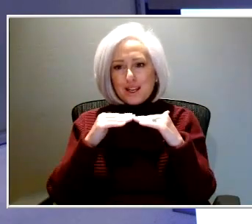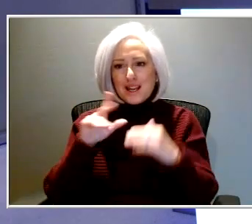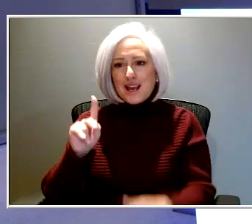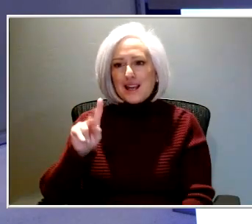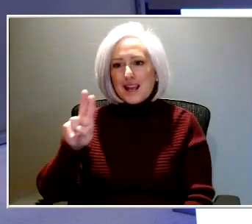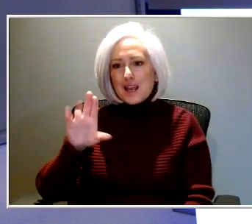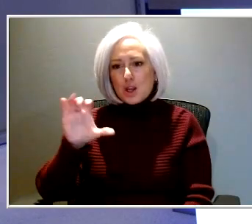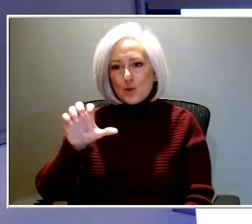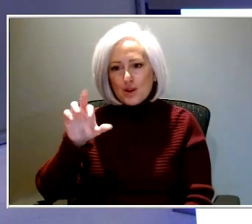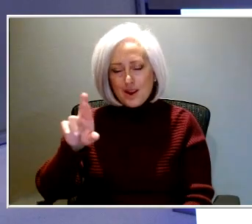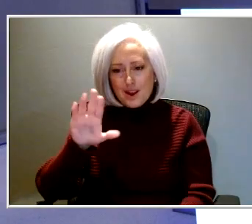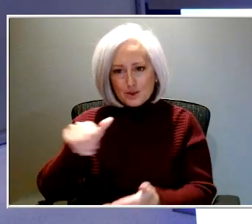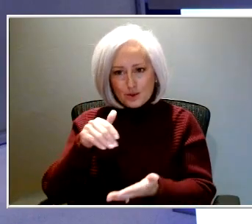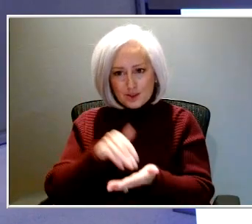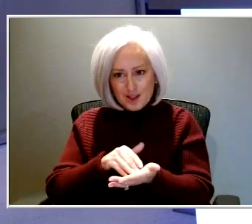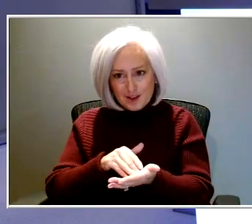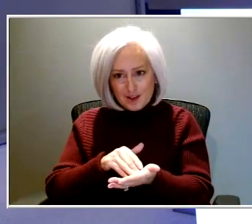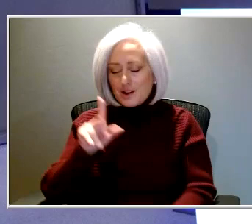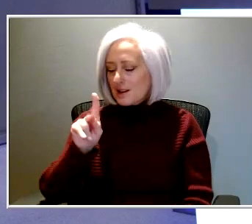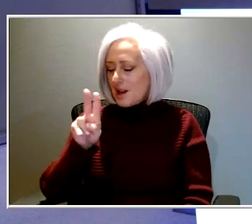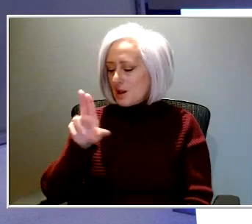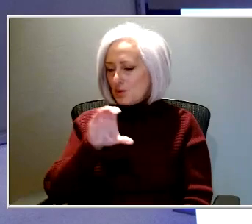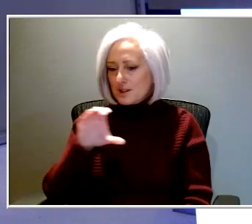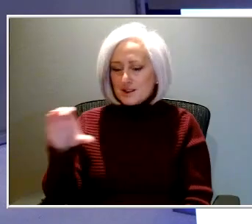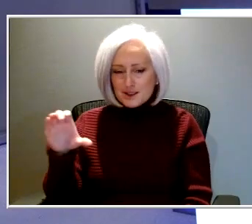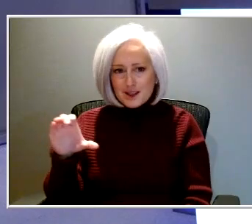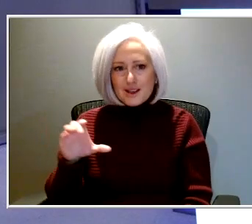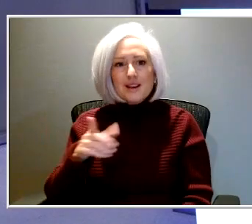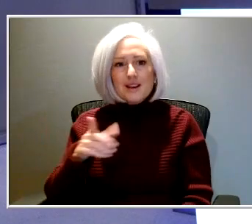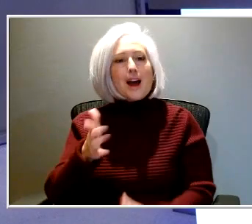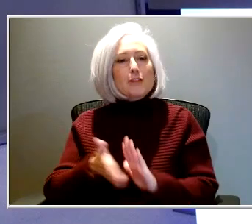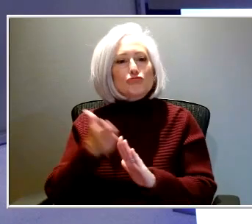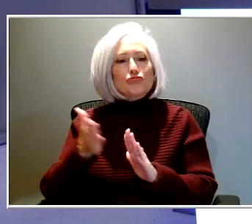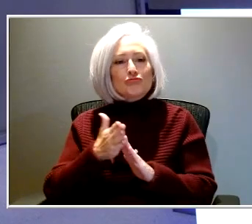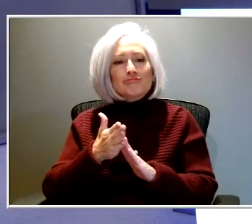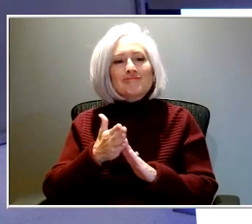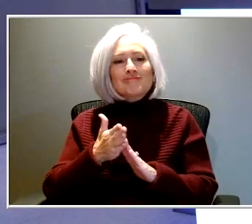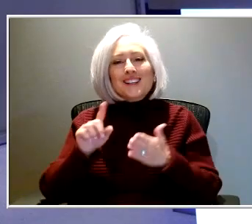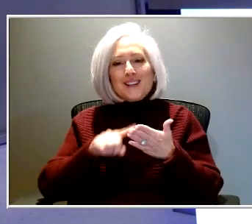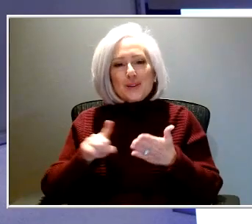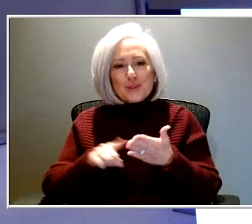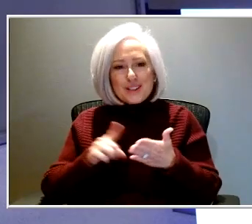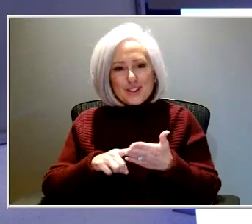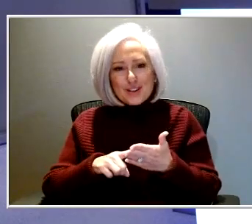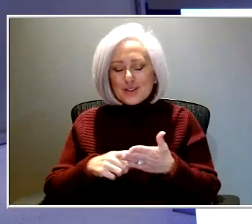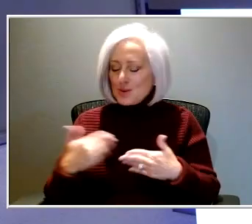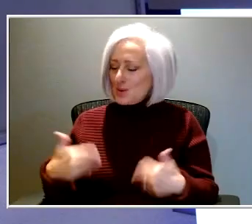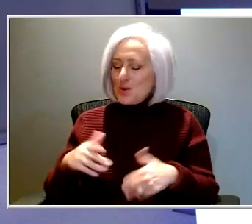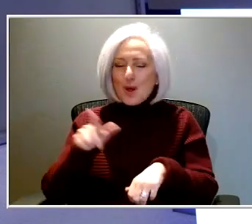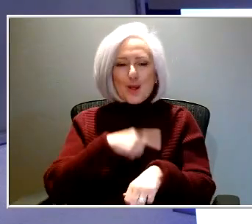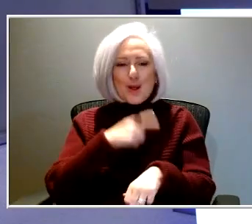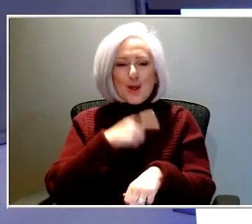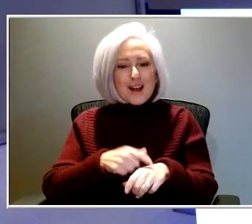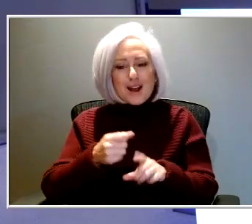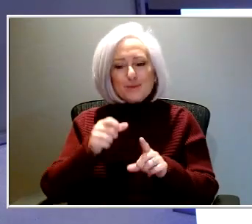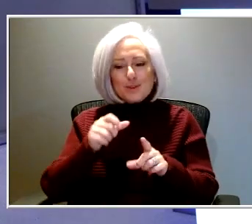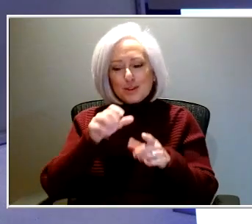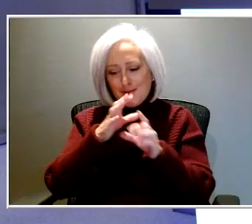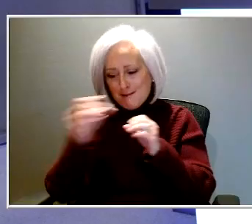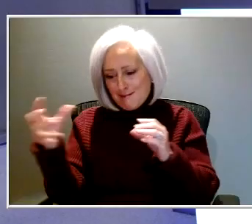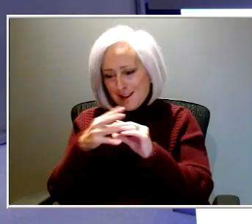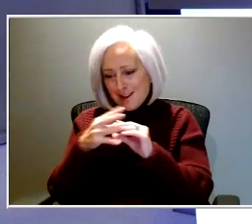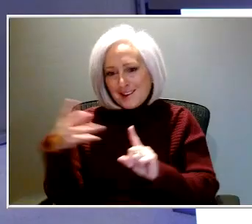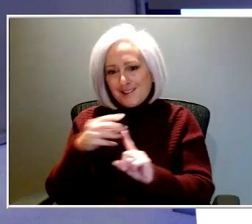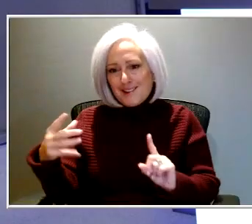his own research lab at KU Med Center. Good morning. Hey. It always takes a while to get through all of your titles, Dr. I apologize. Chen. That's okay. That's okay. That's why we